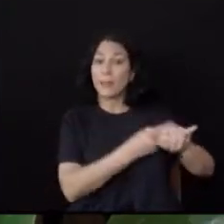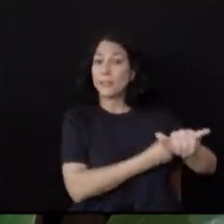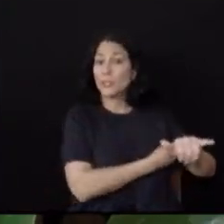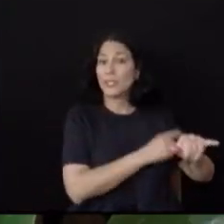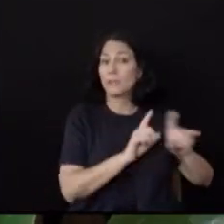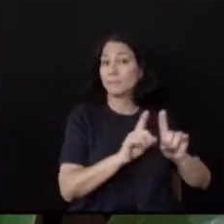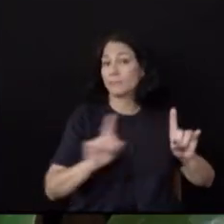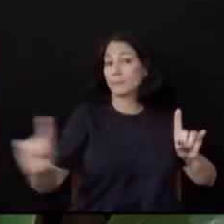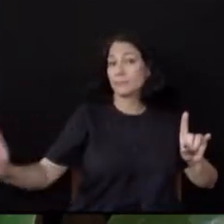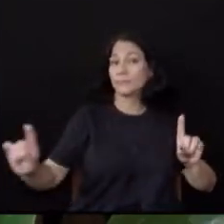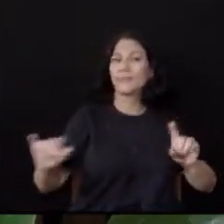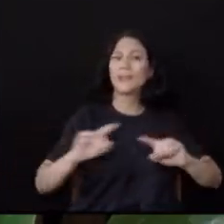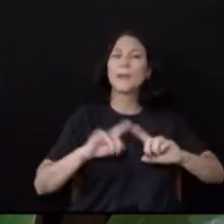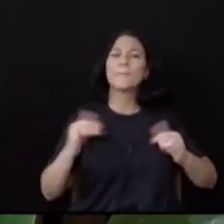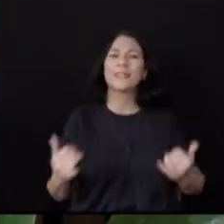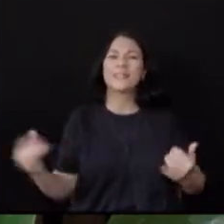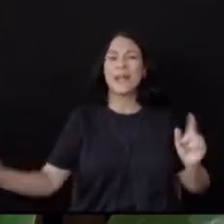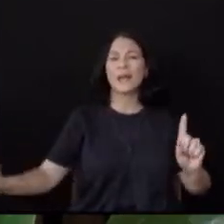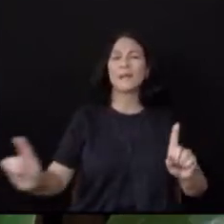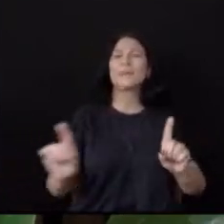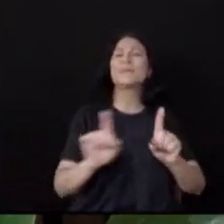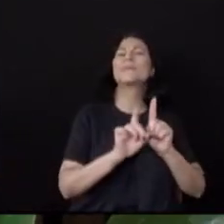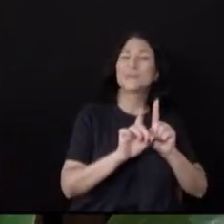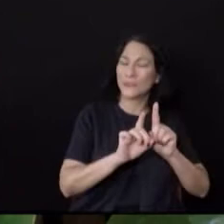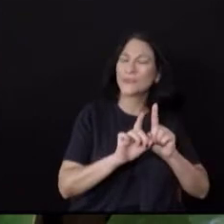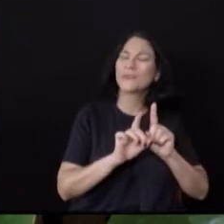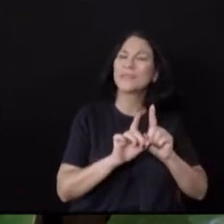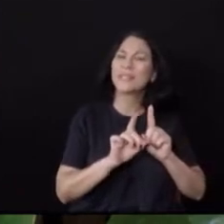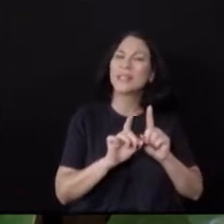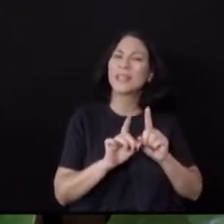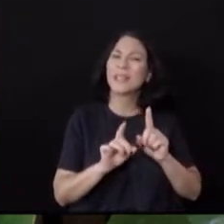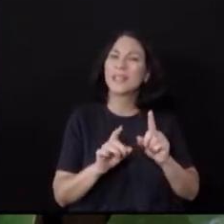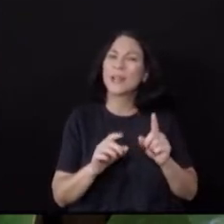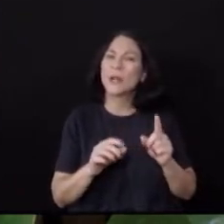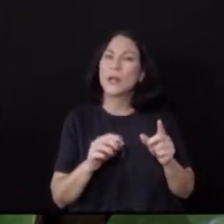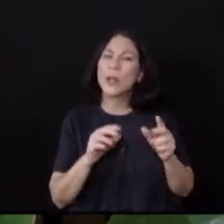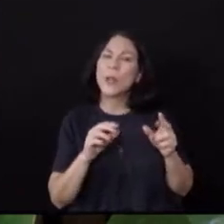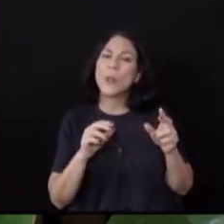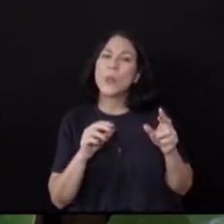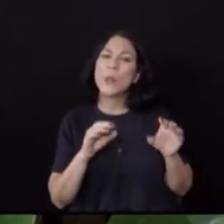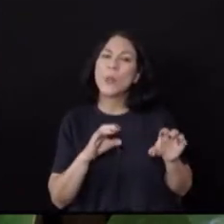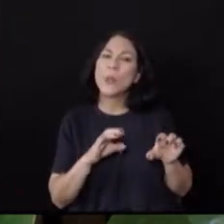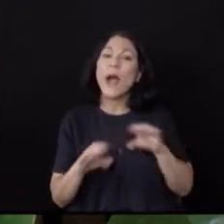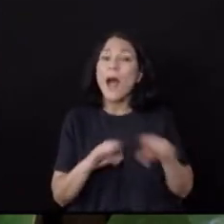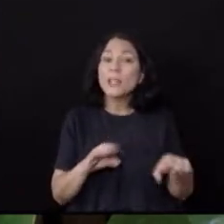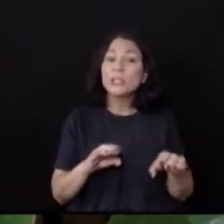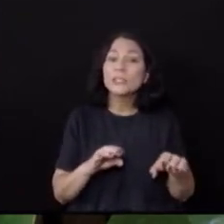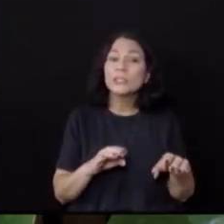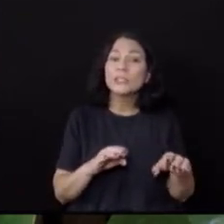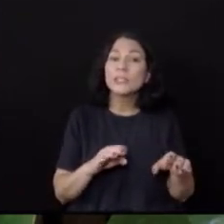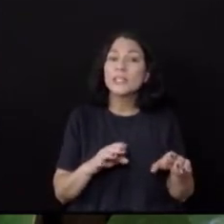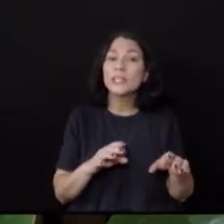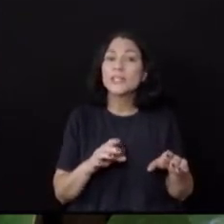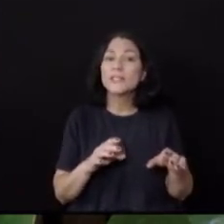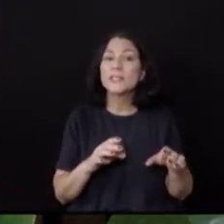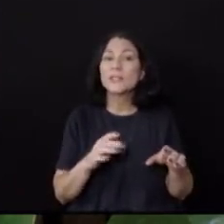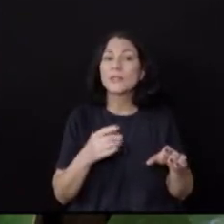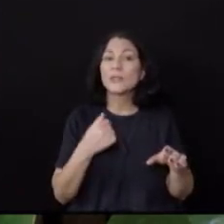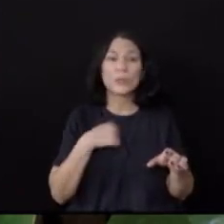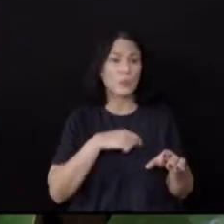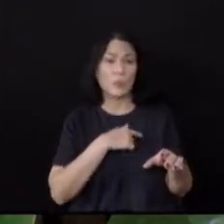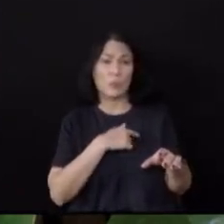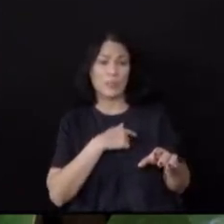returned. It's important to understand, some translations say, but now you have returned. The verb there is passive, which means you and I didn't do it. It means somebody